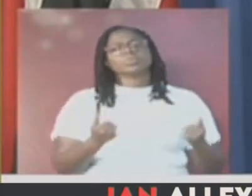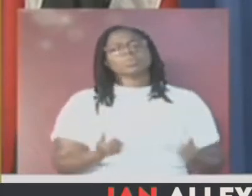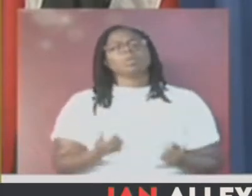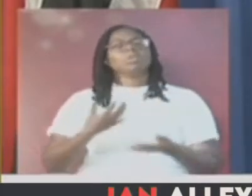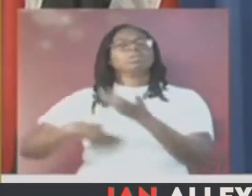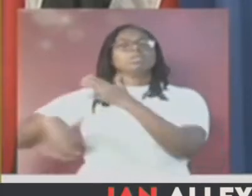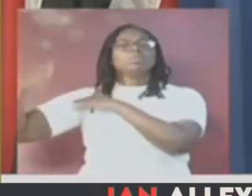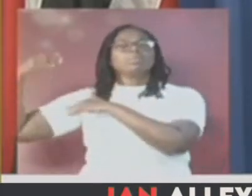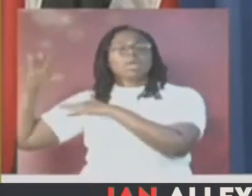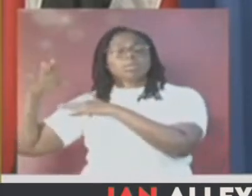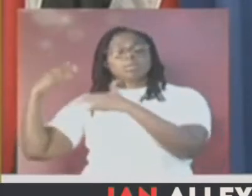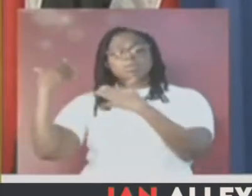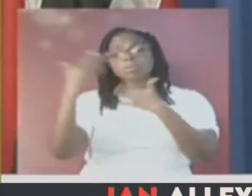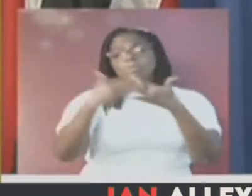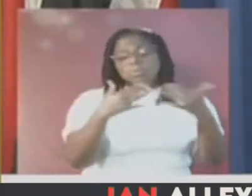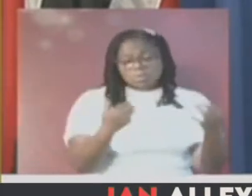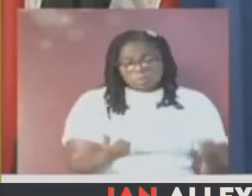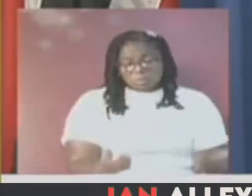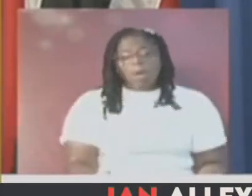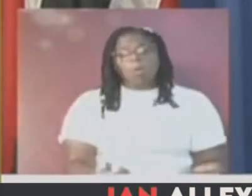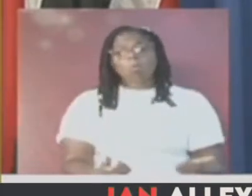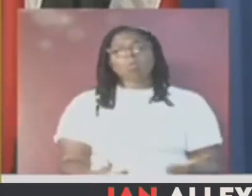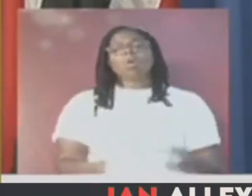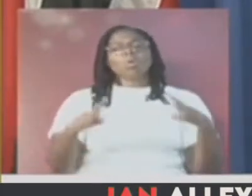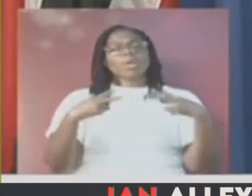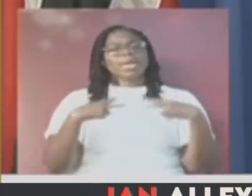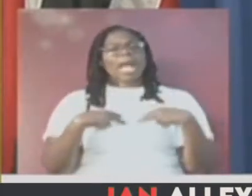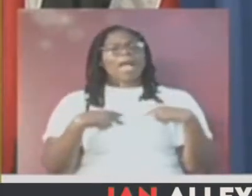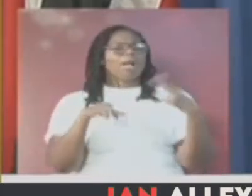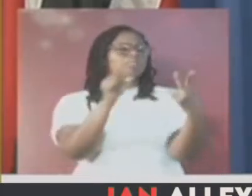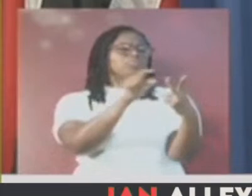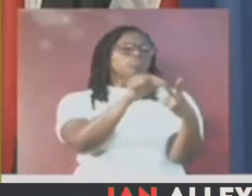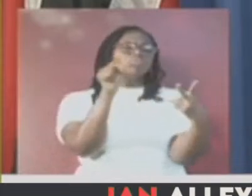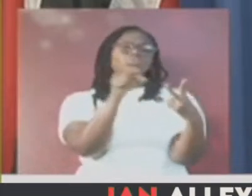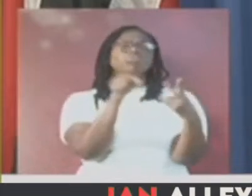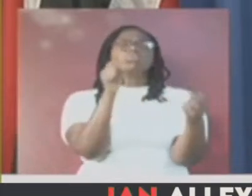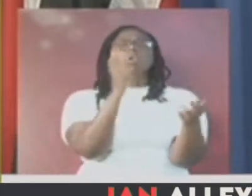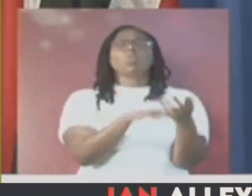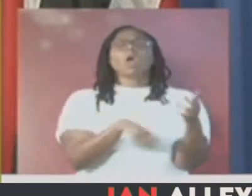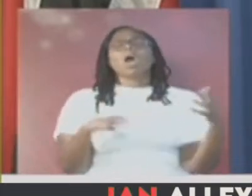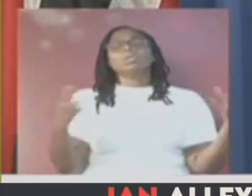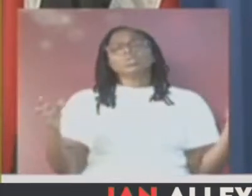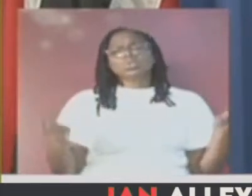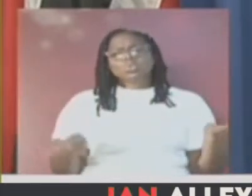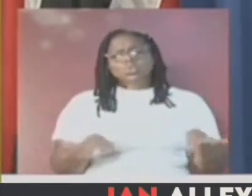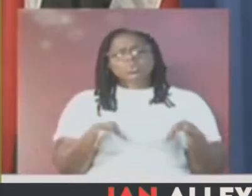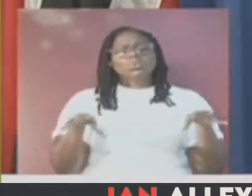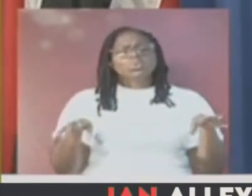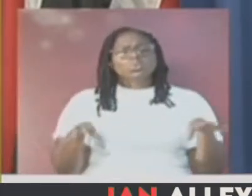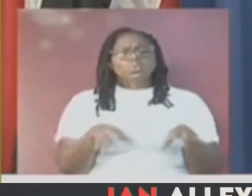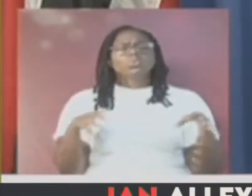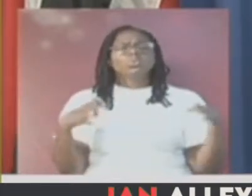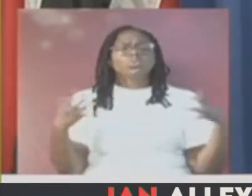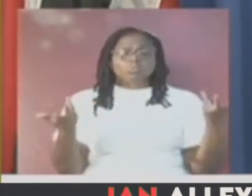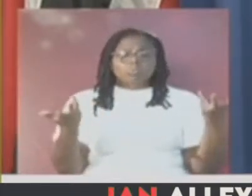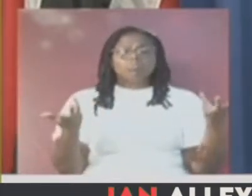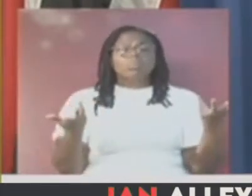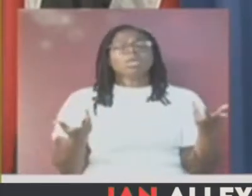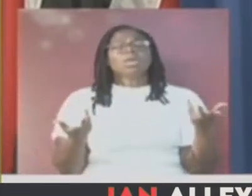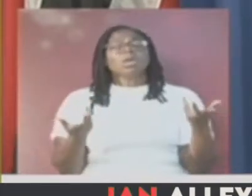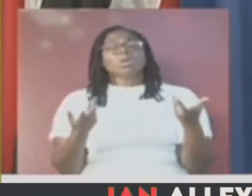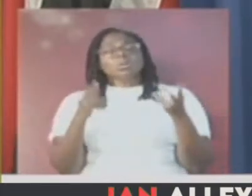there are a number of options available in trying to respond to this virus. Because, as I say over and